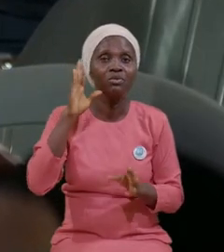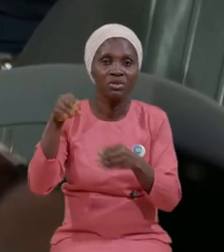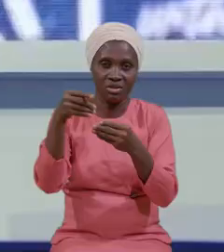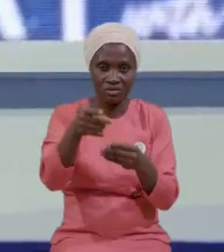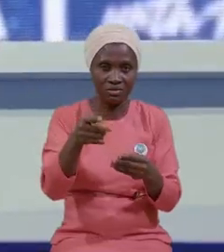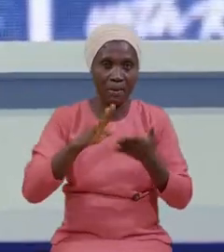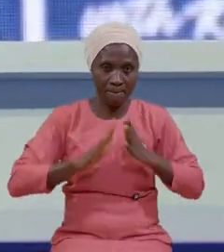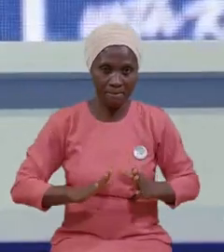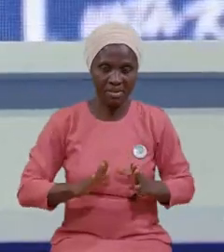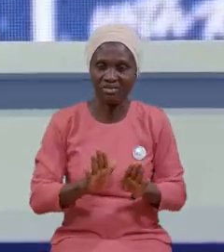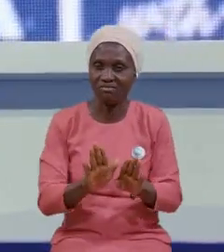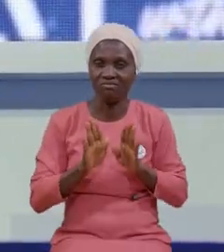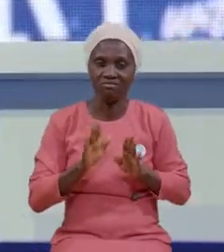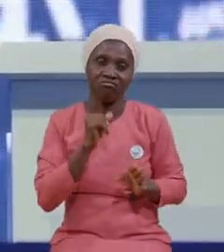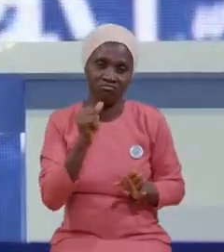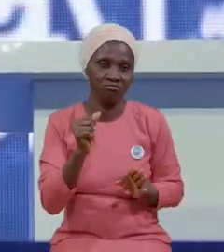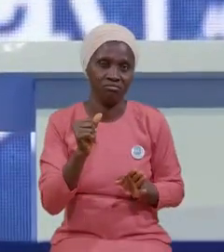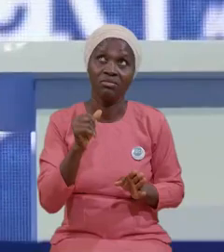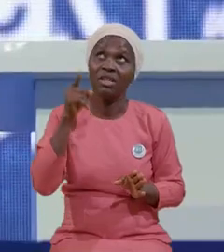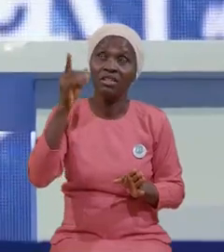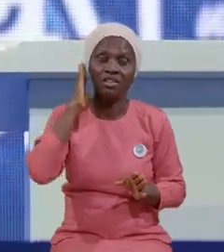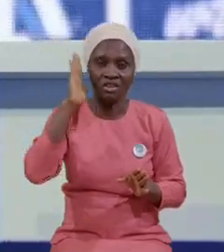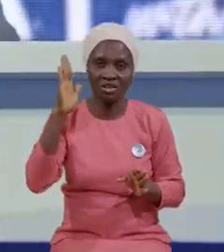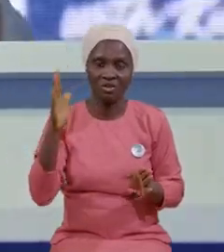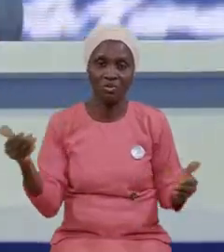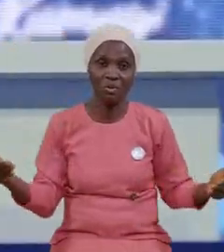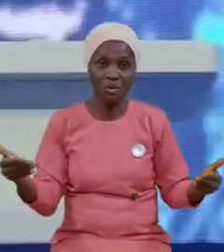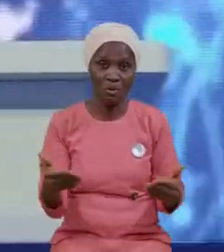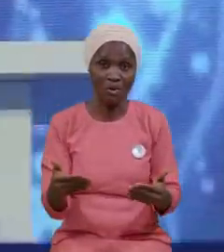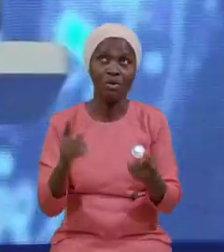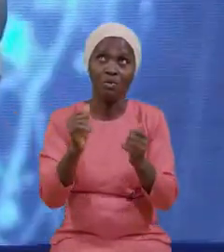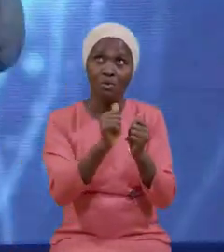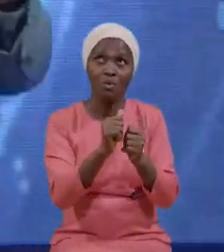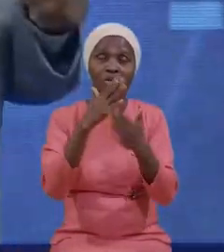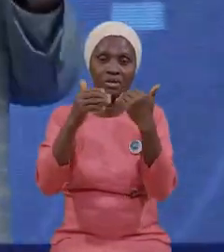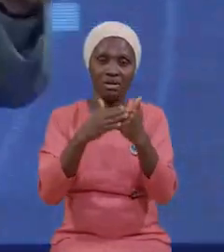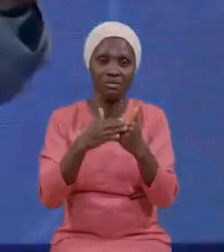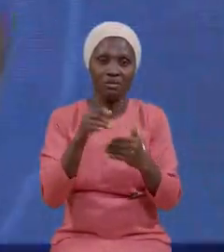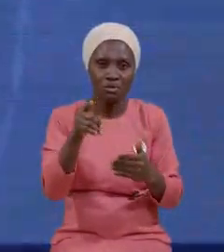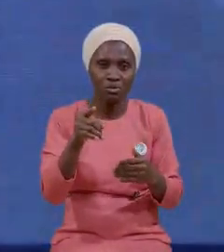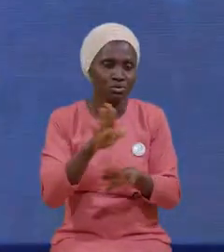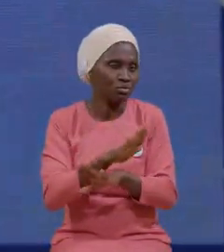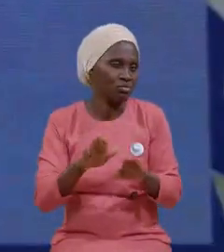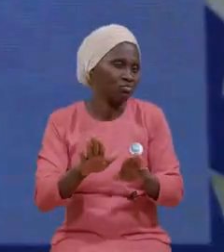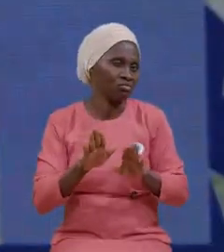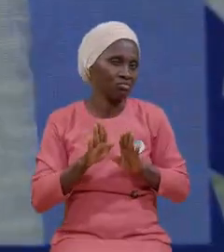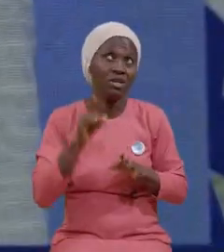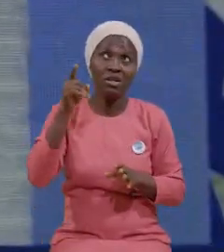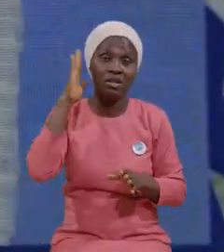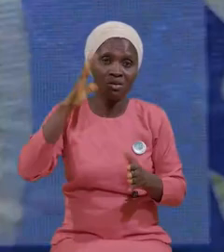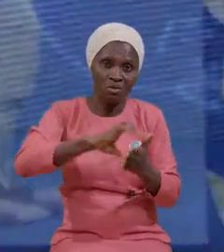Fear not. It will reconcile you with heaven. Fear not, it will remove your